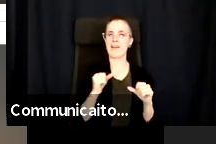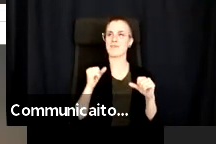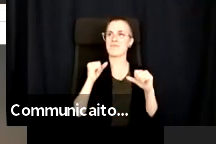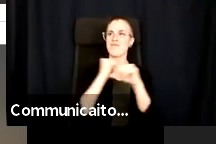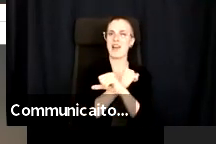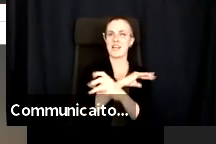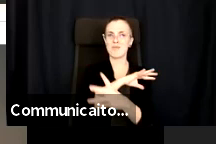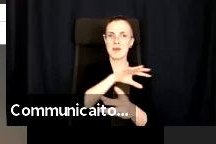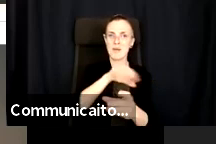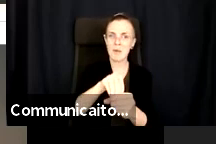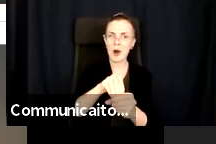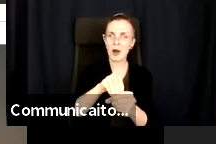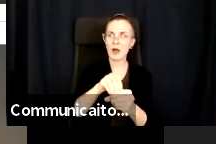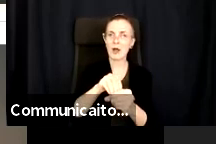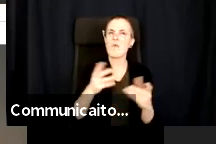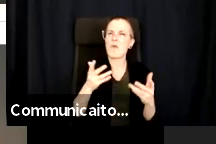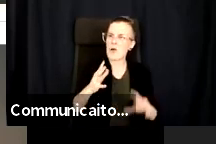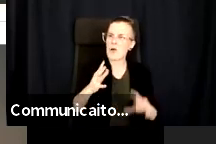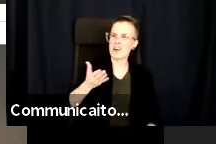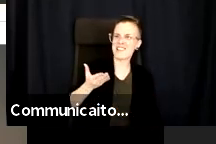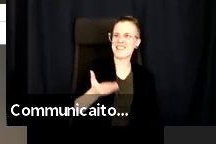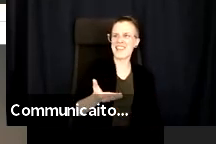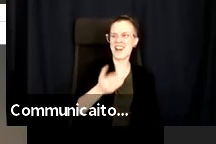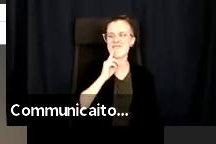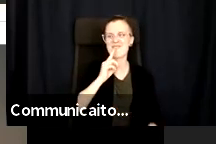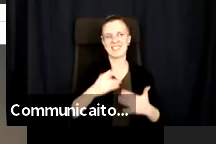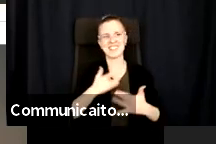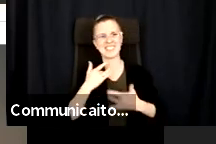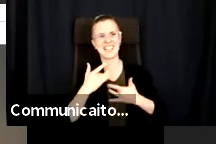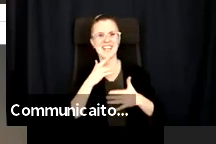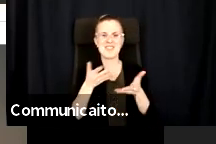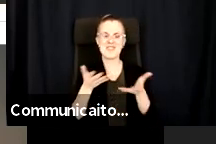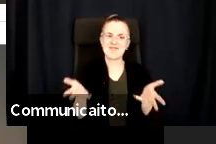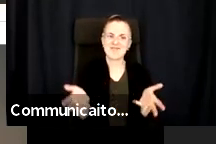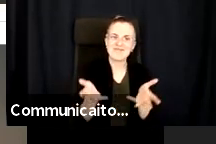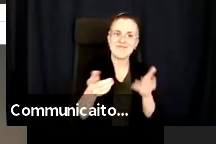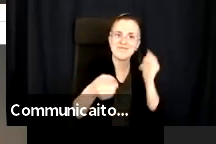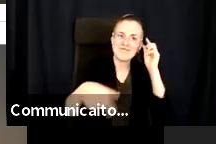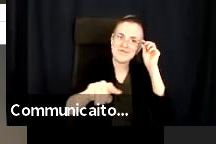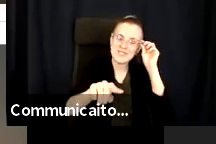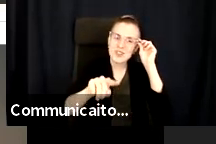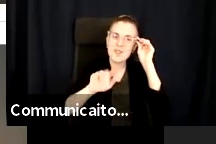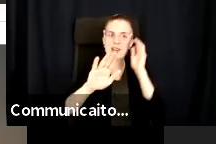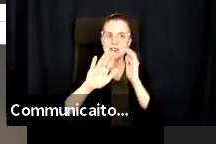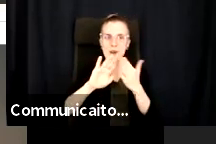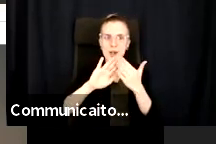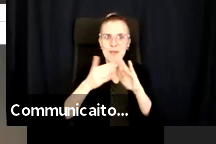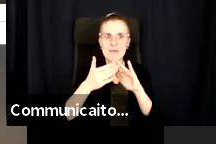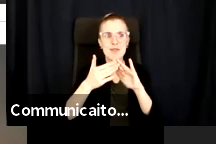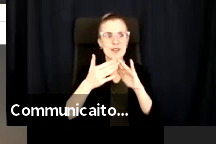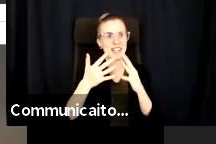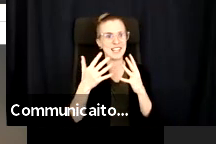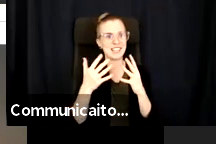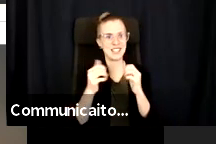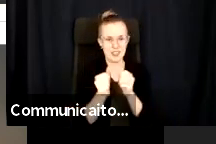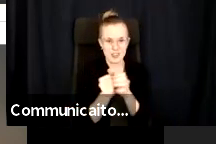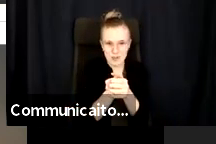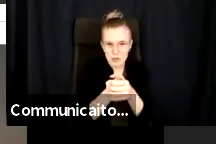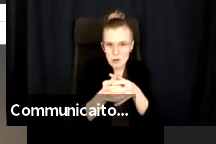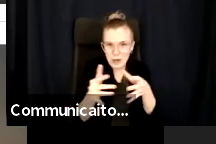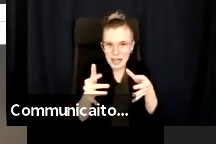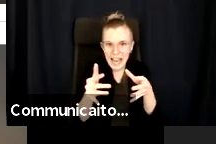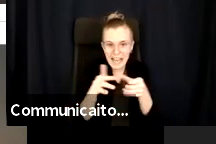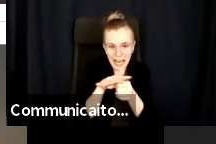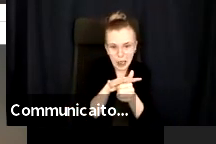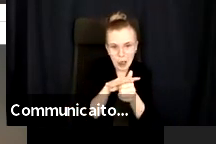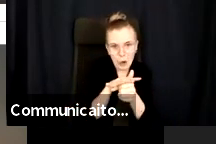very excited to encourage you and your community to create a local or regional team